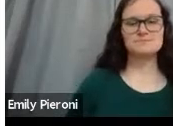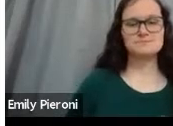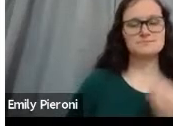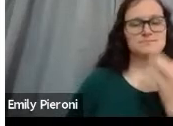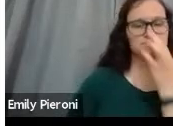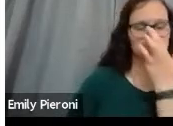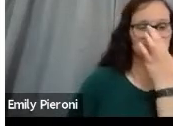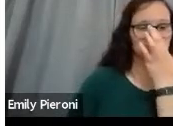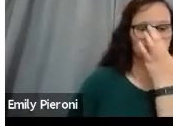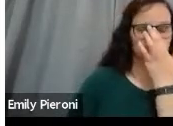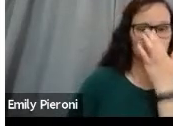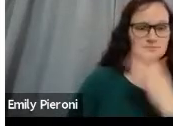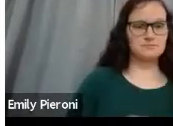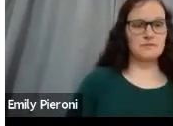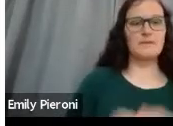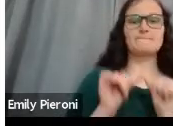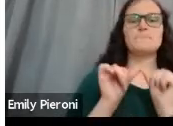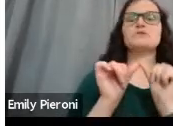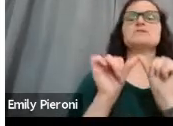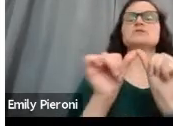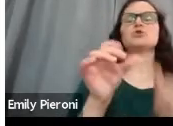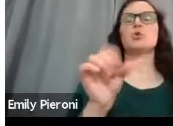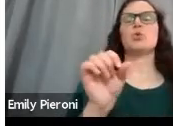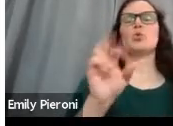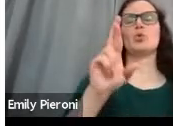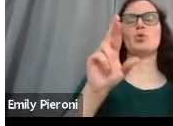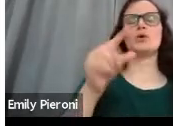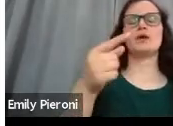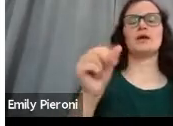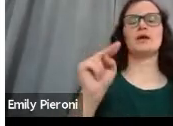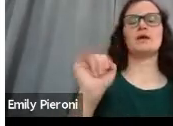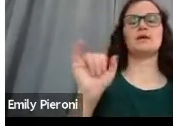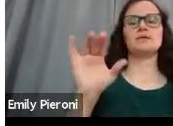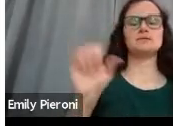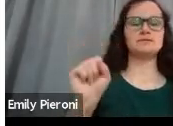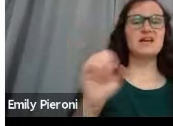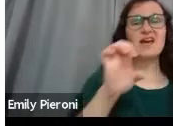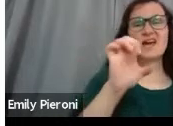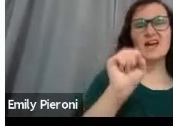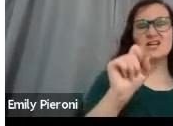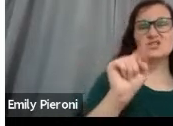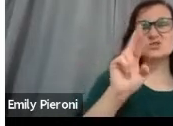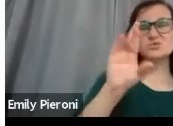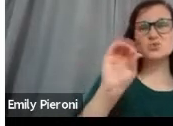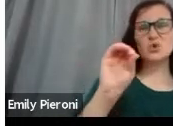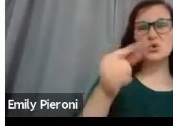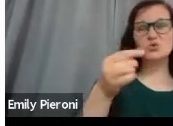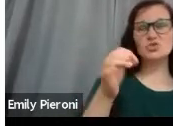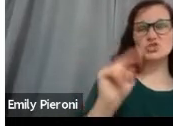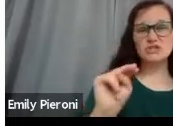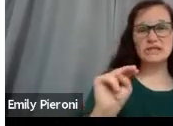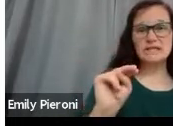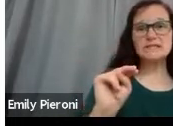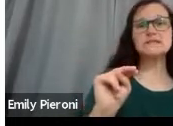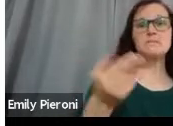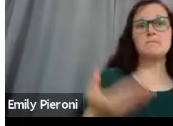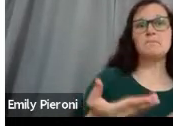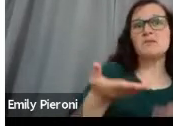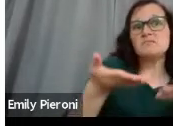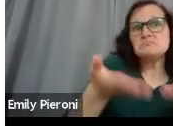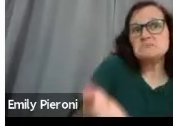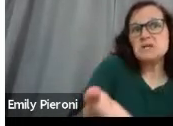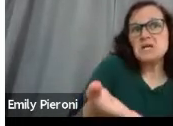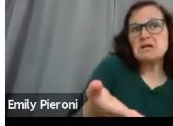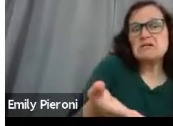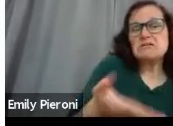persistent organics and estrogen-like compounds and anything else that usually winds up in the wastewater stream. And so